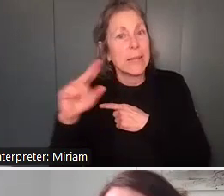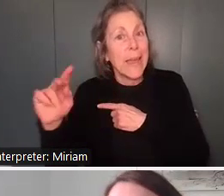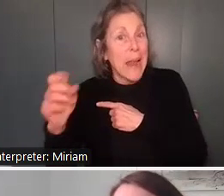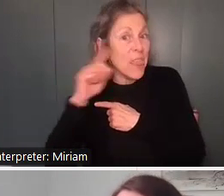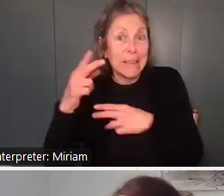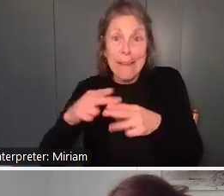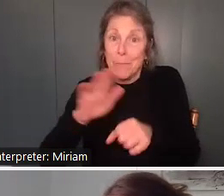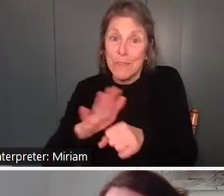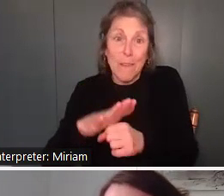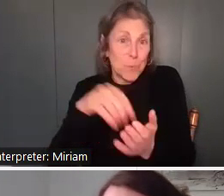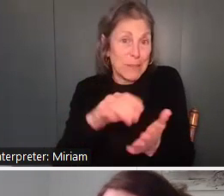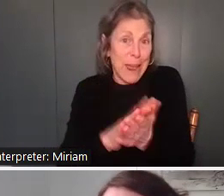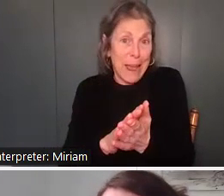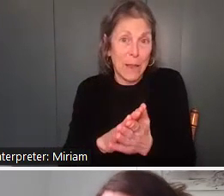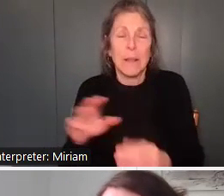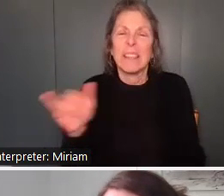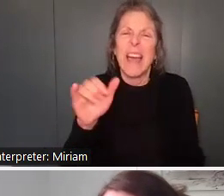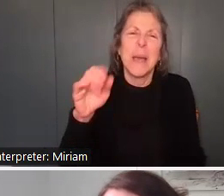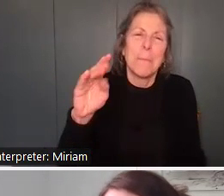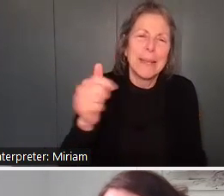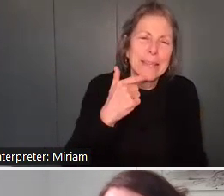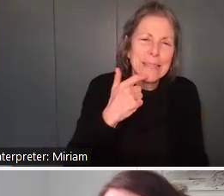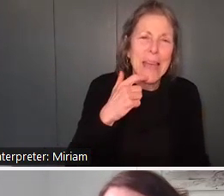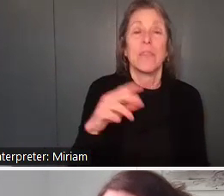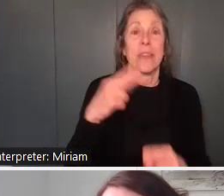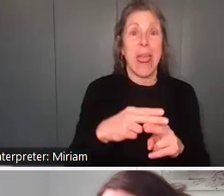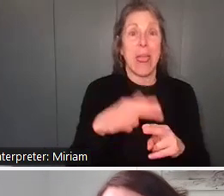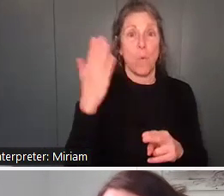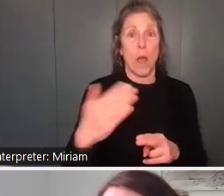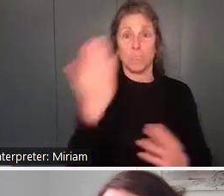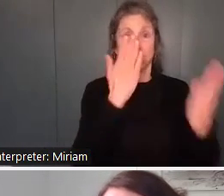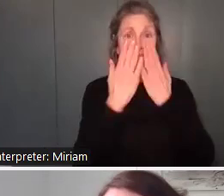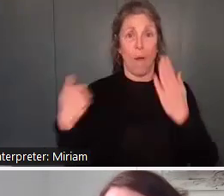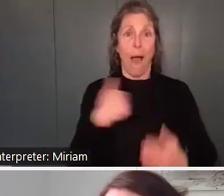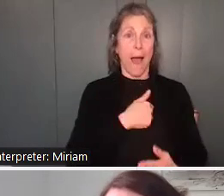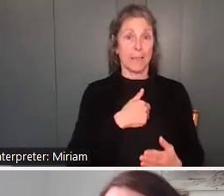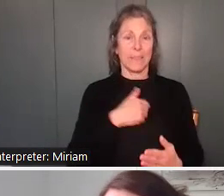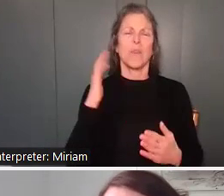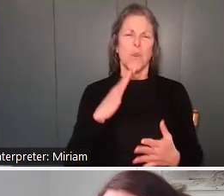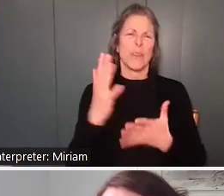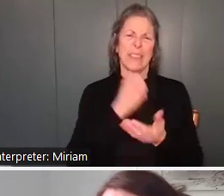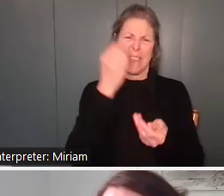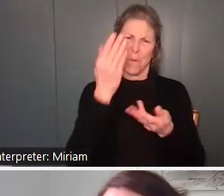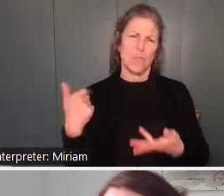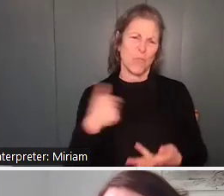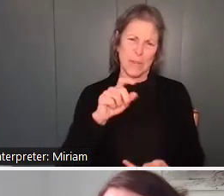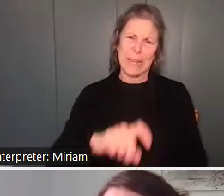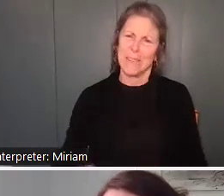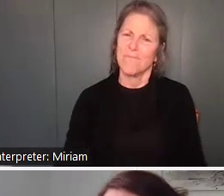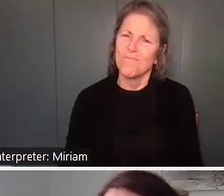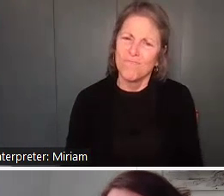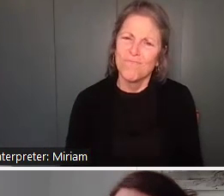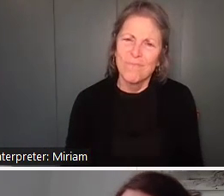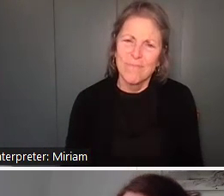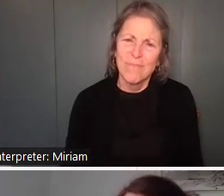said, you're going to be running the name past us. So Right, you'll get the information you need. Yeah. Oh, I'm